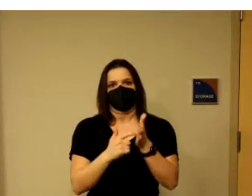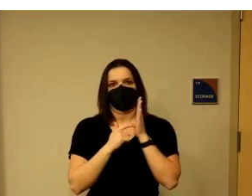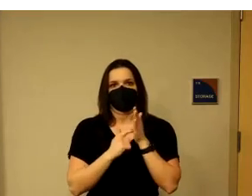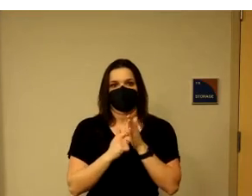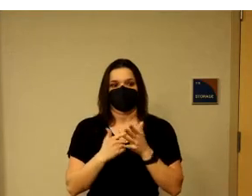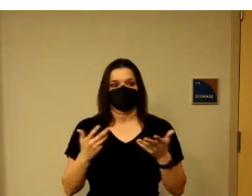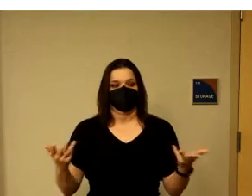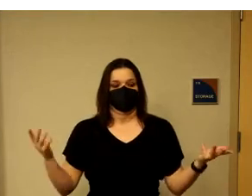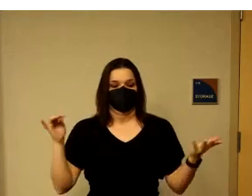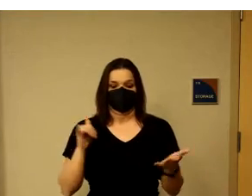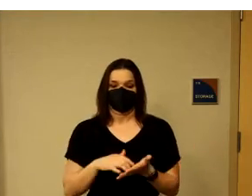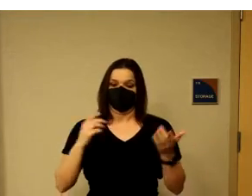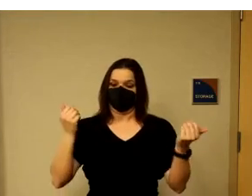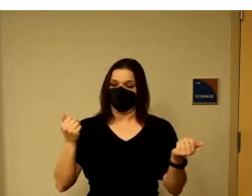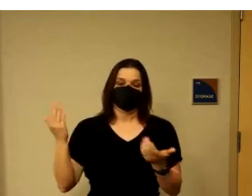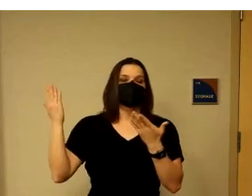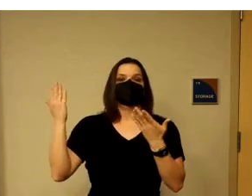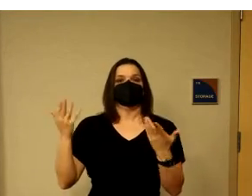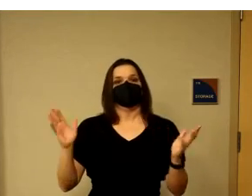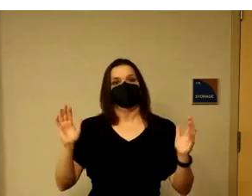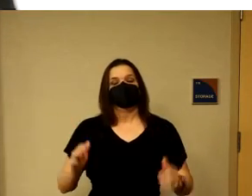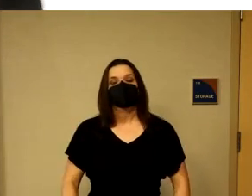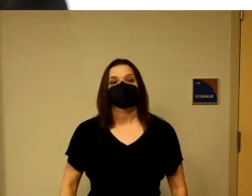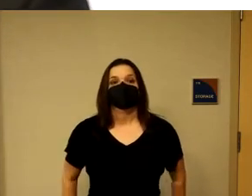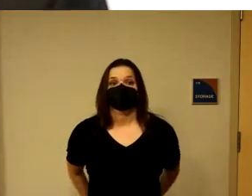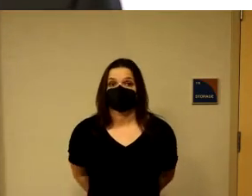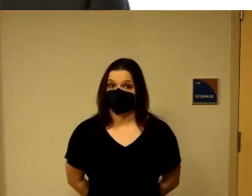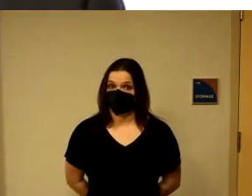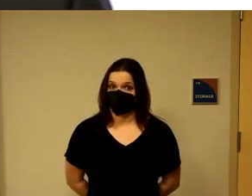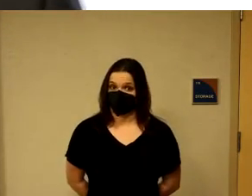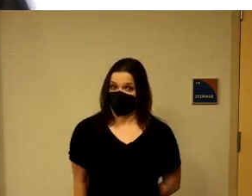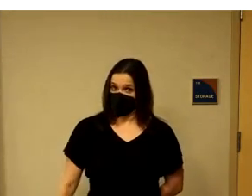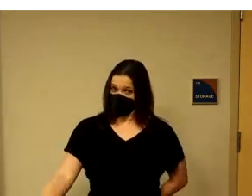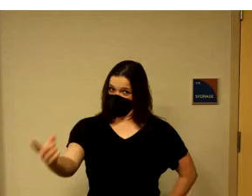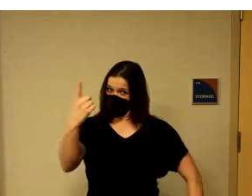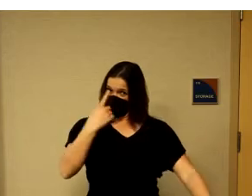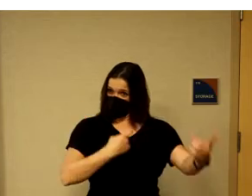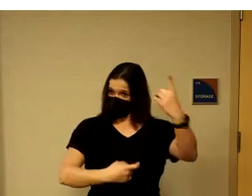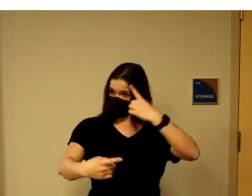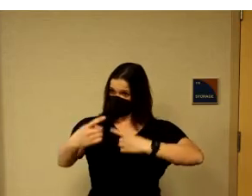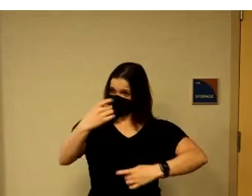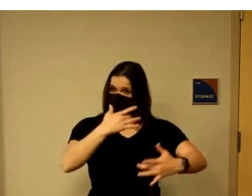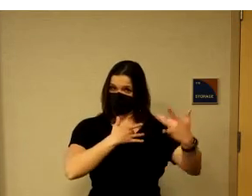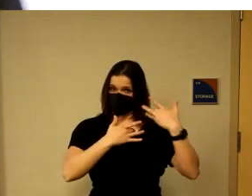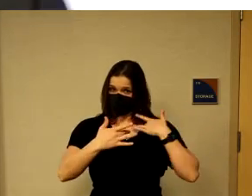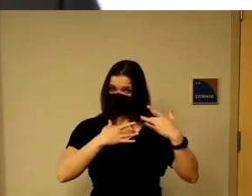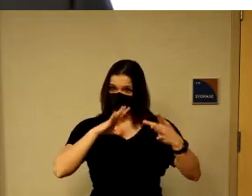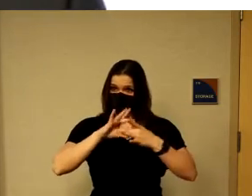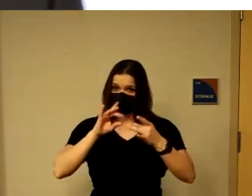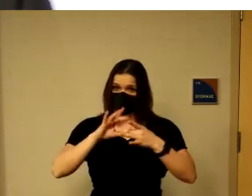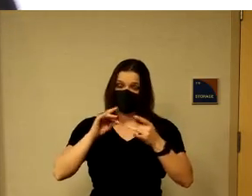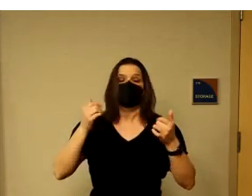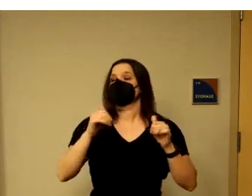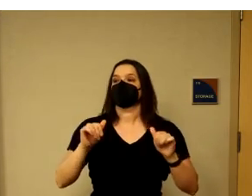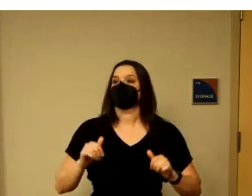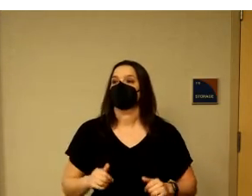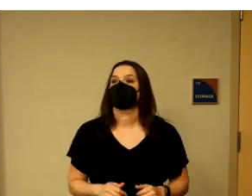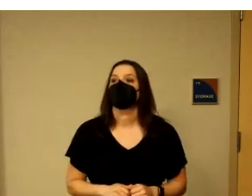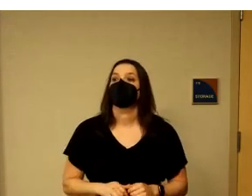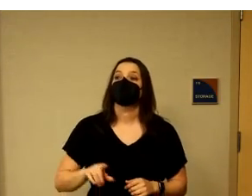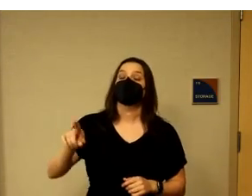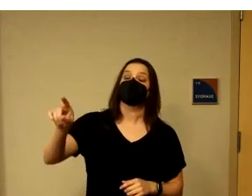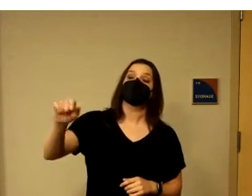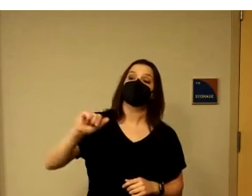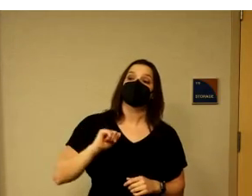that's how we got to where we got. Questions, concerns, statements, anything you need me to go over? Do you